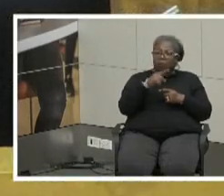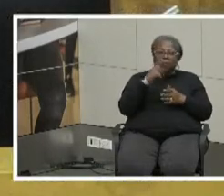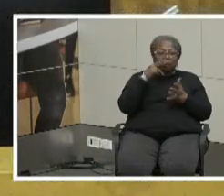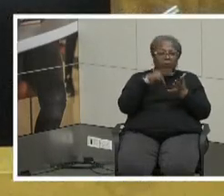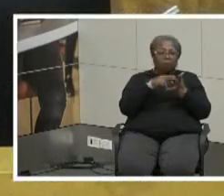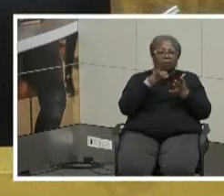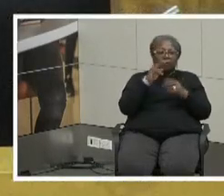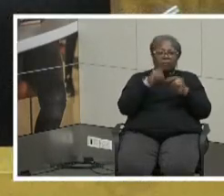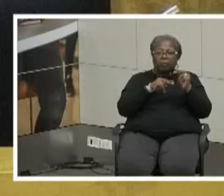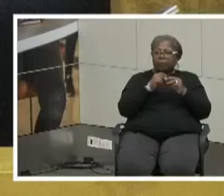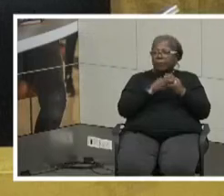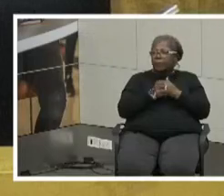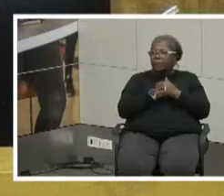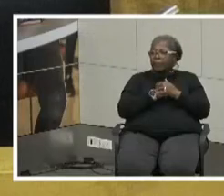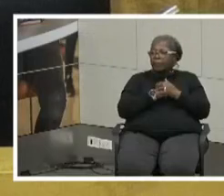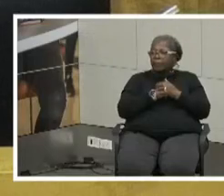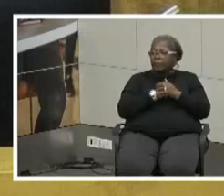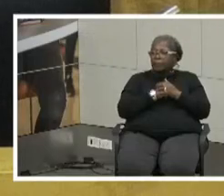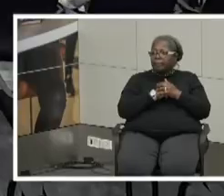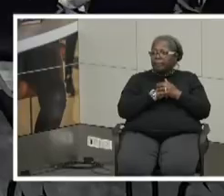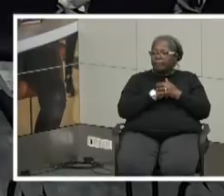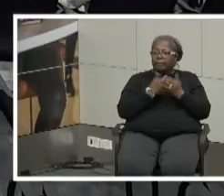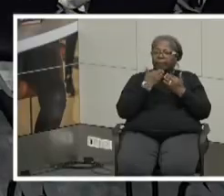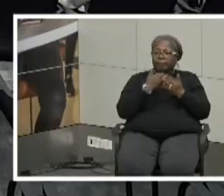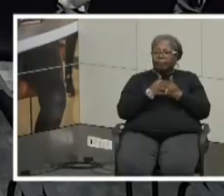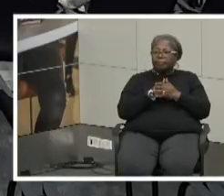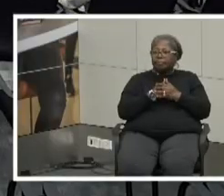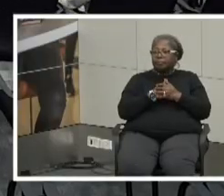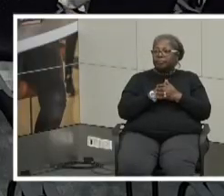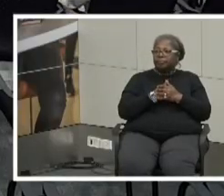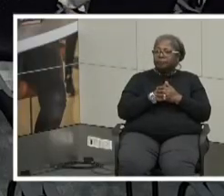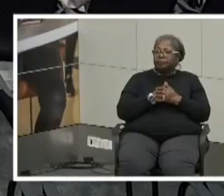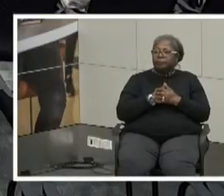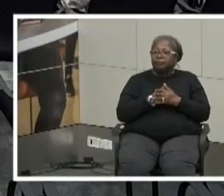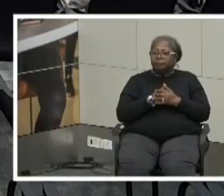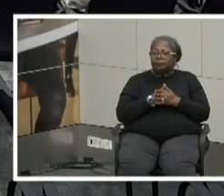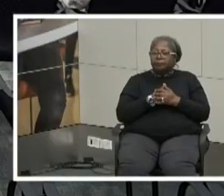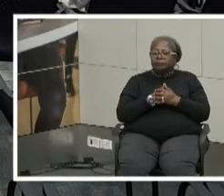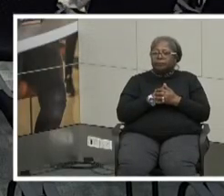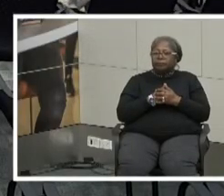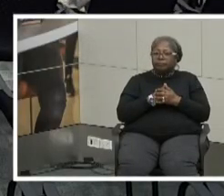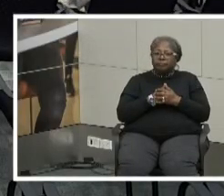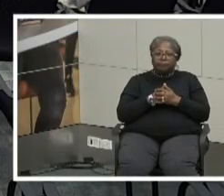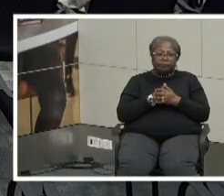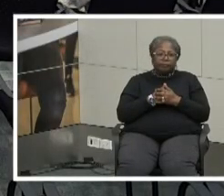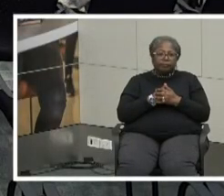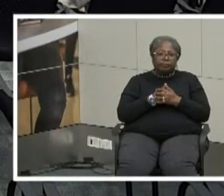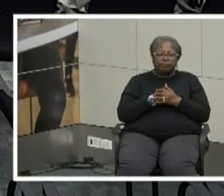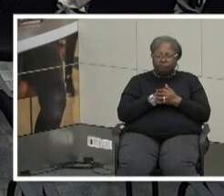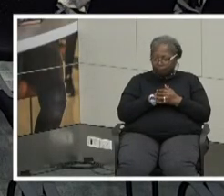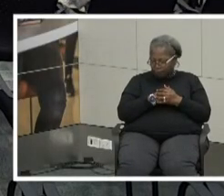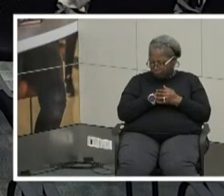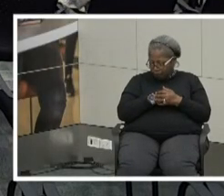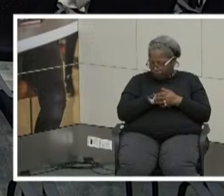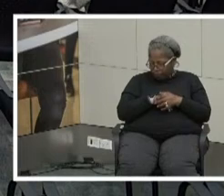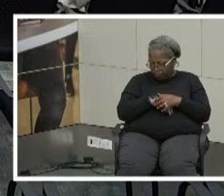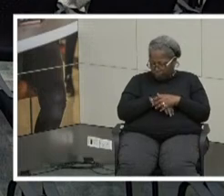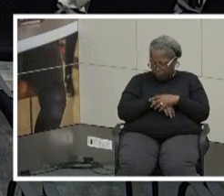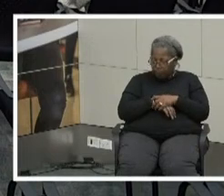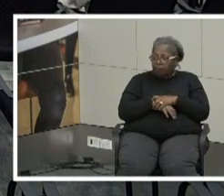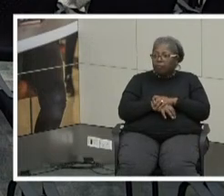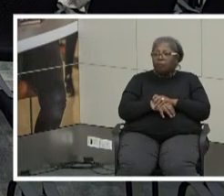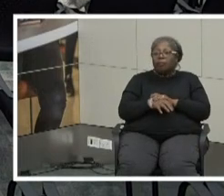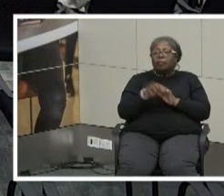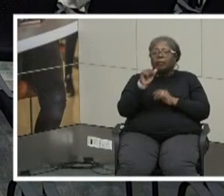ma'am thank you our our next speaker is George George stanil I think we